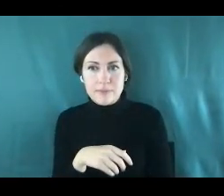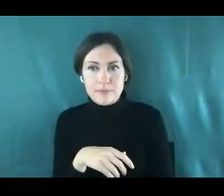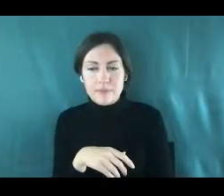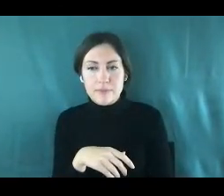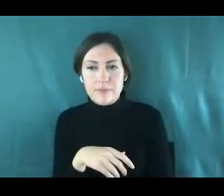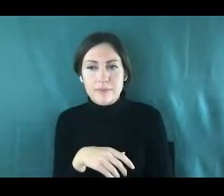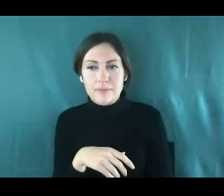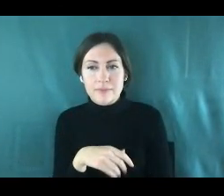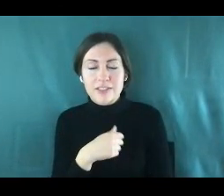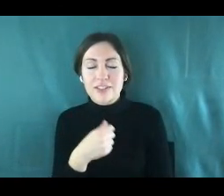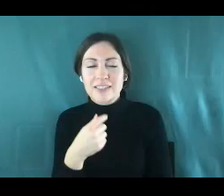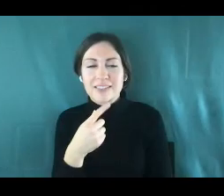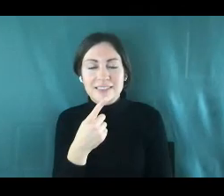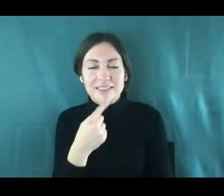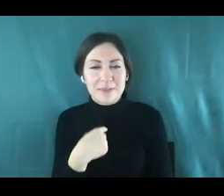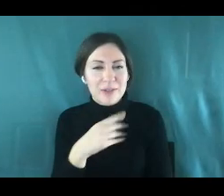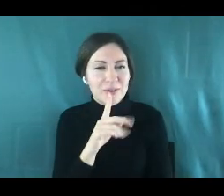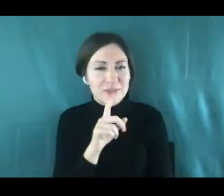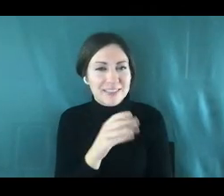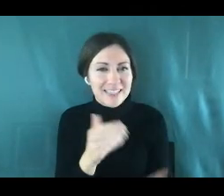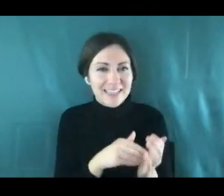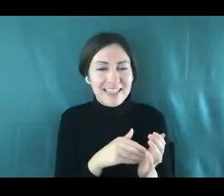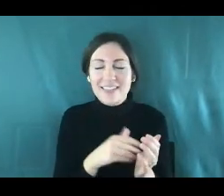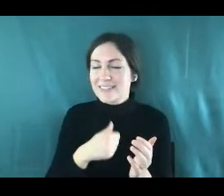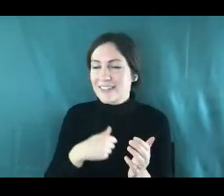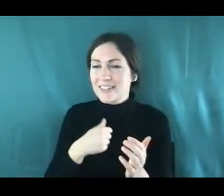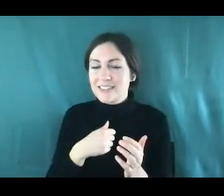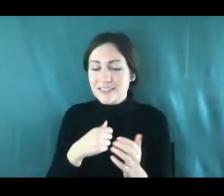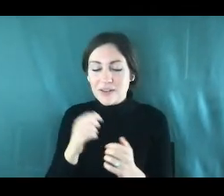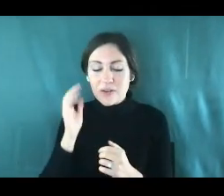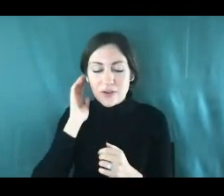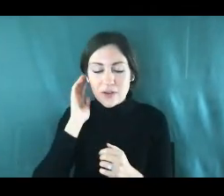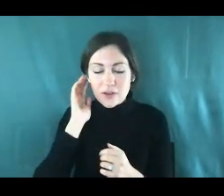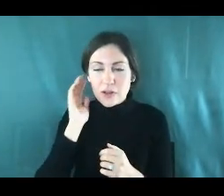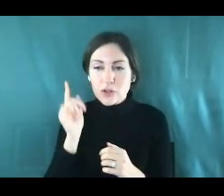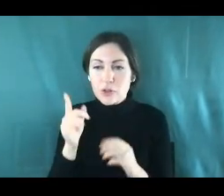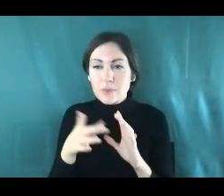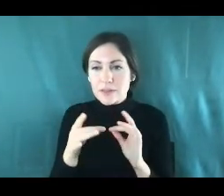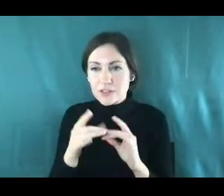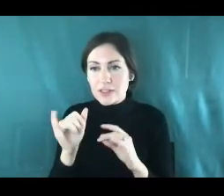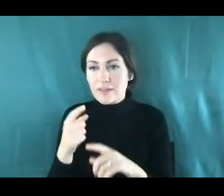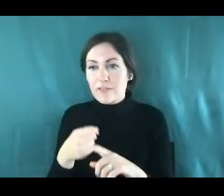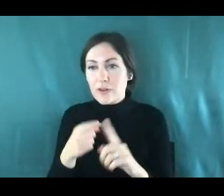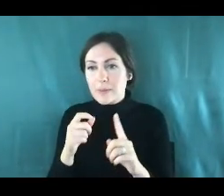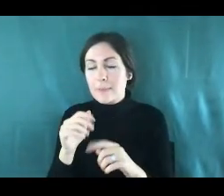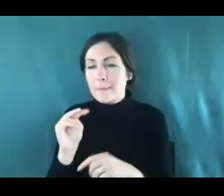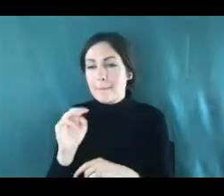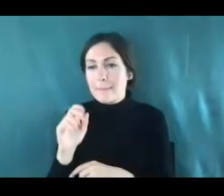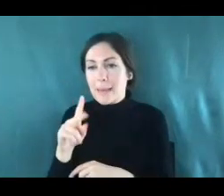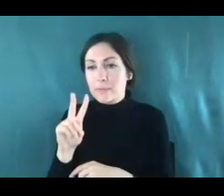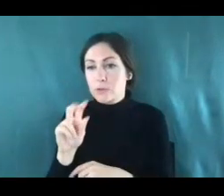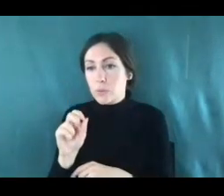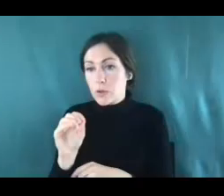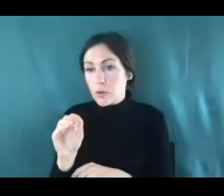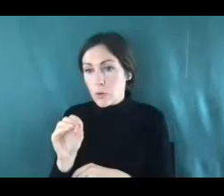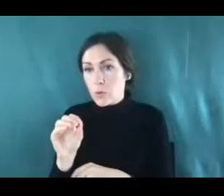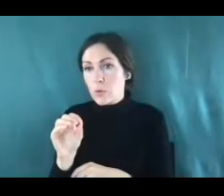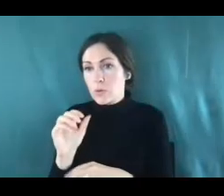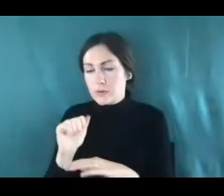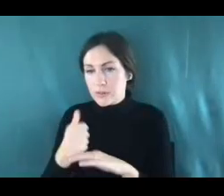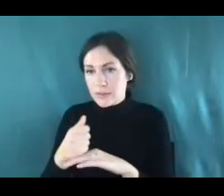I'm sorry, what was your question again? Oh, sorry. So you mentioned it was based upon the MAP 2.0 framework for kind